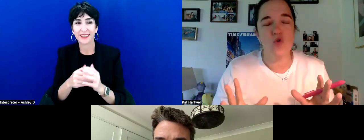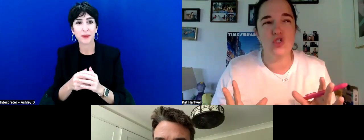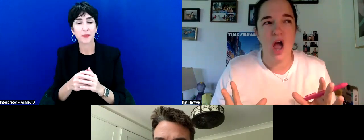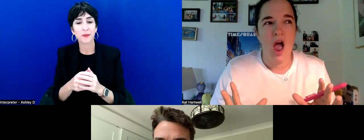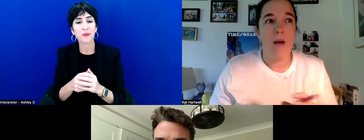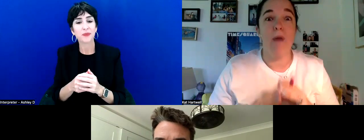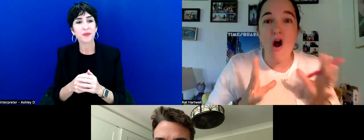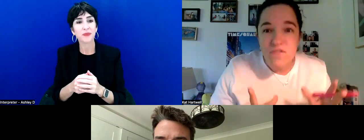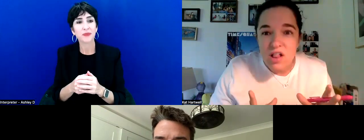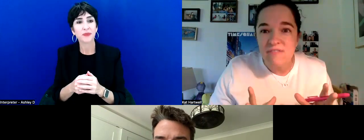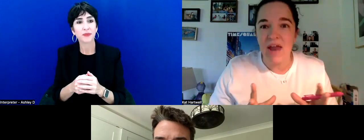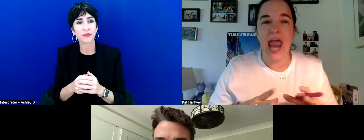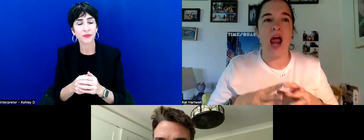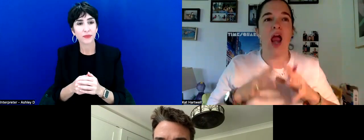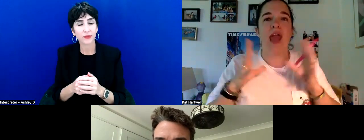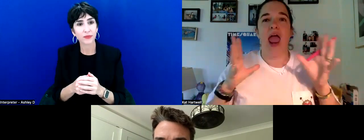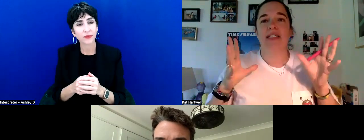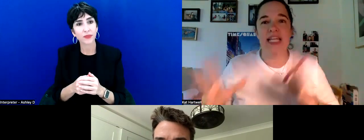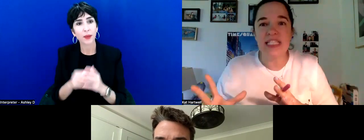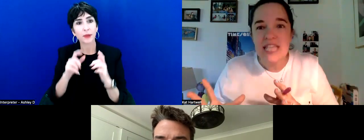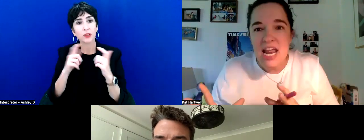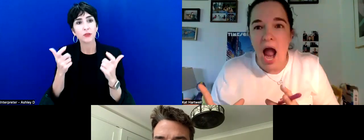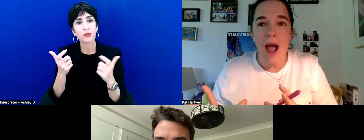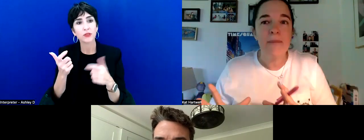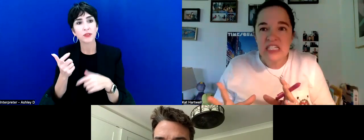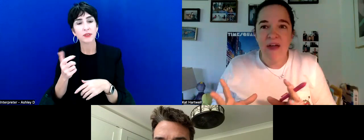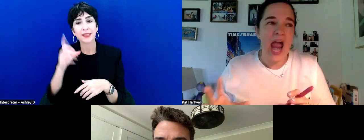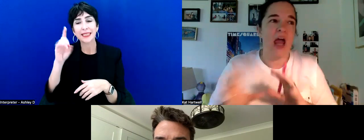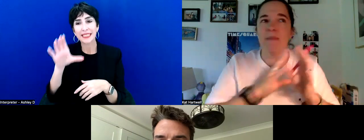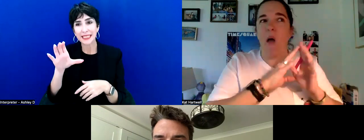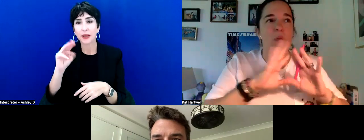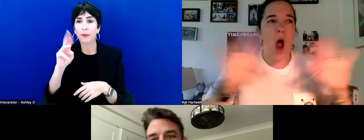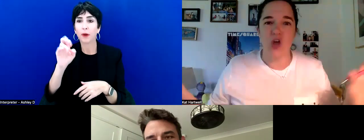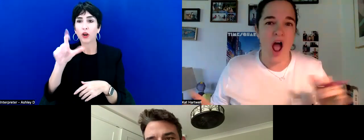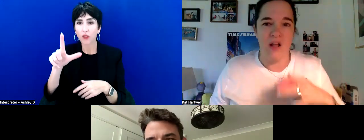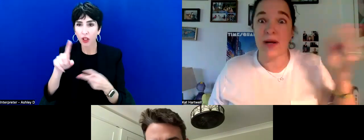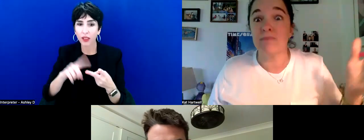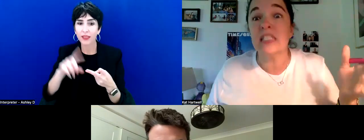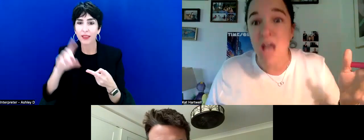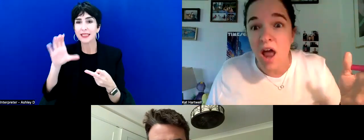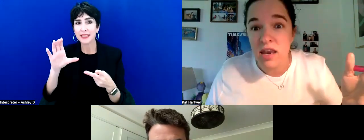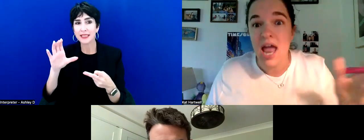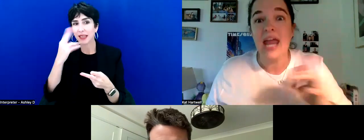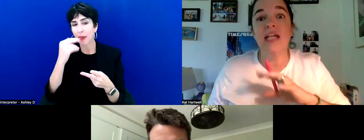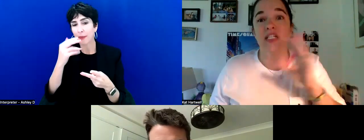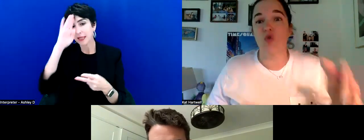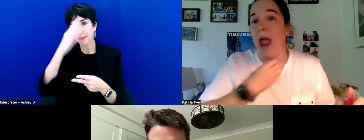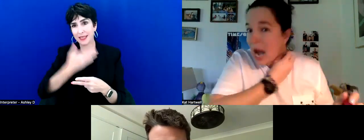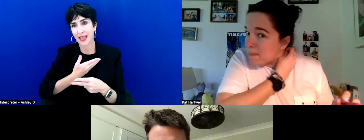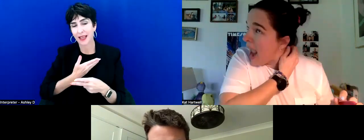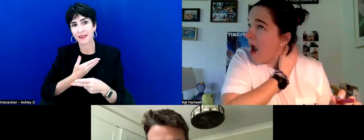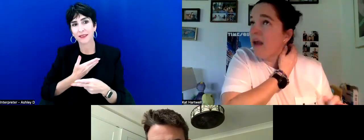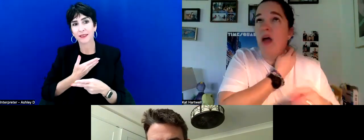a huge Marvel fan, DC comic fan, I will watch all of it hmm because my son hmm is